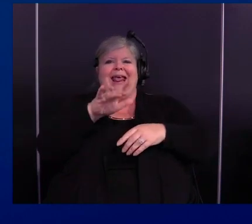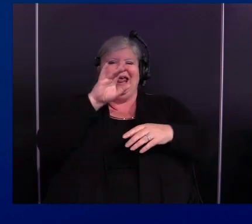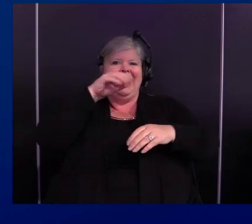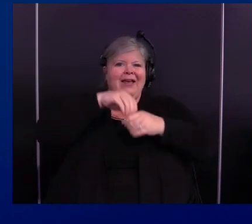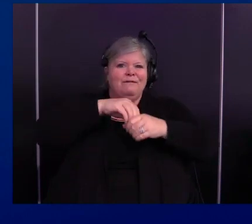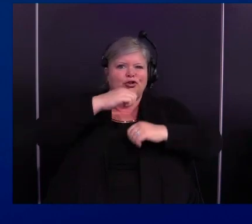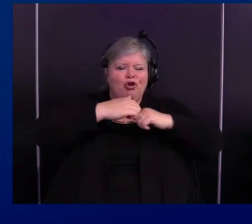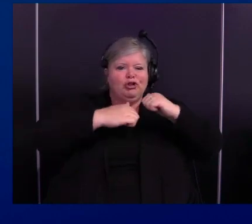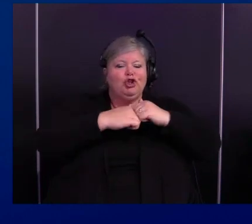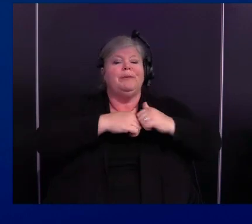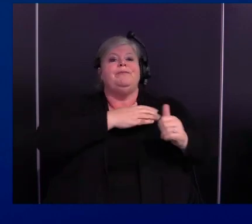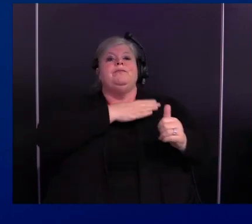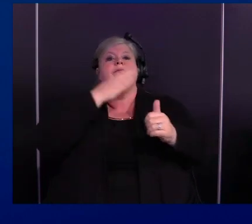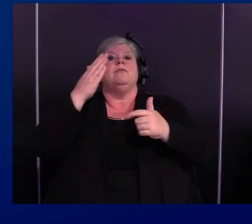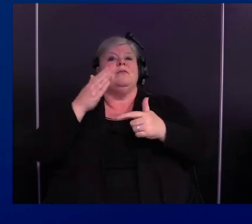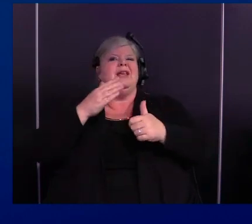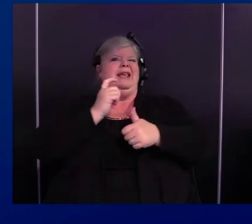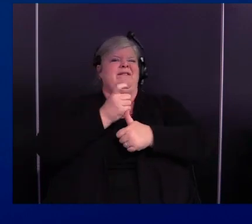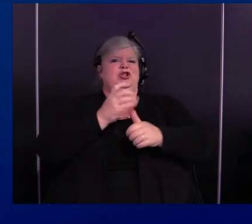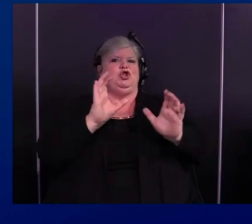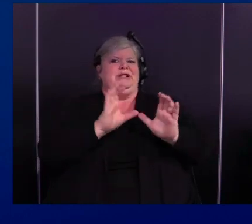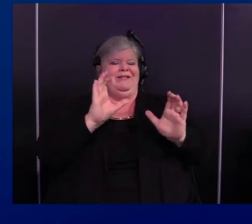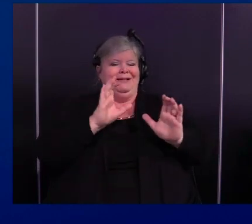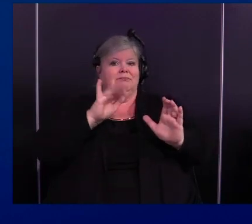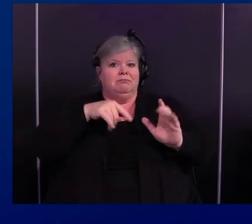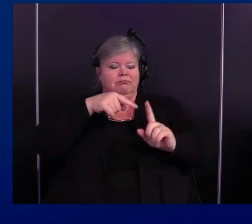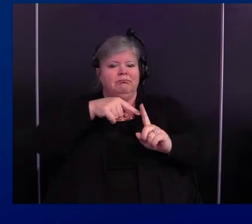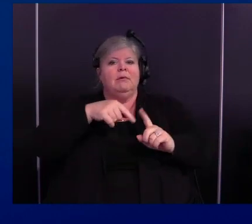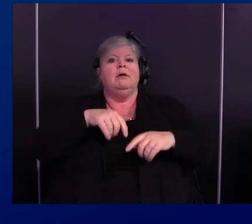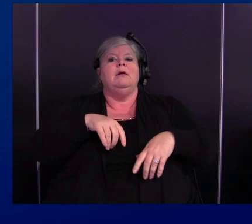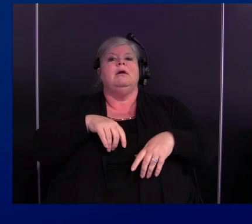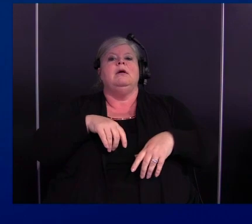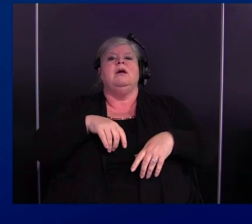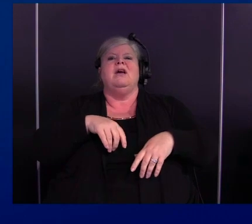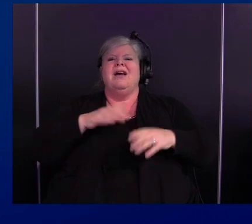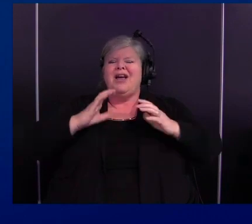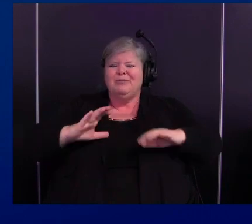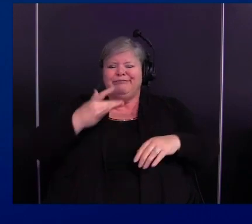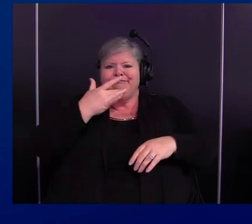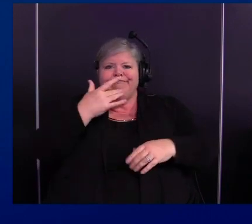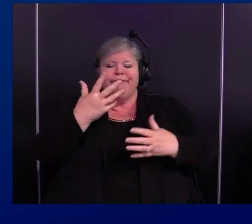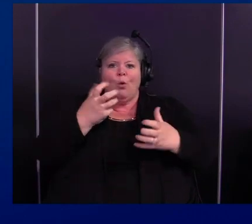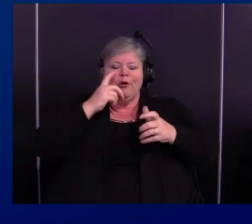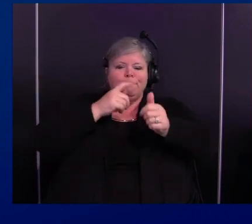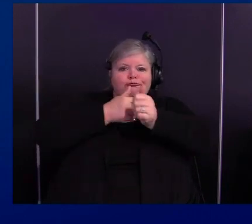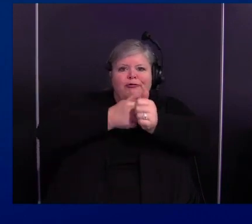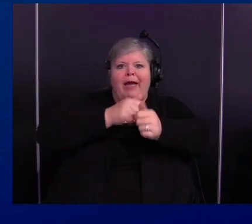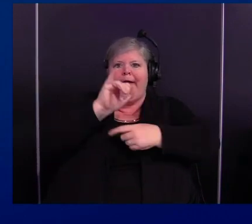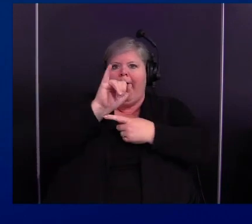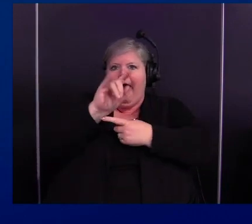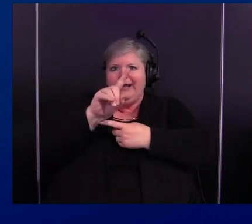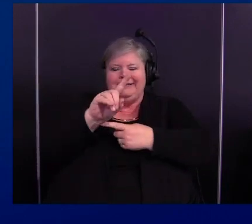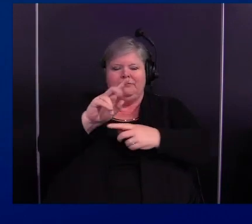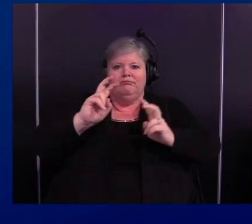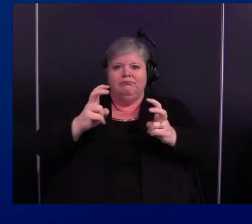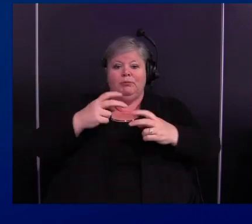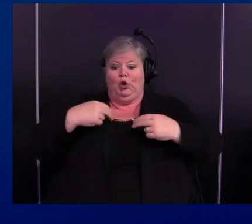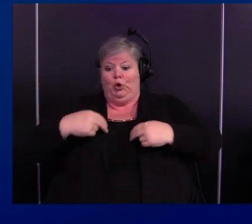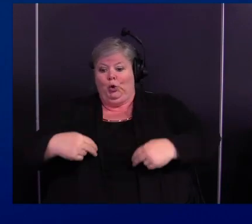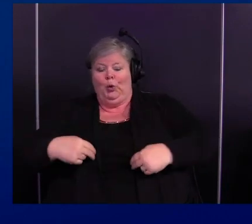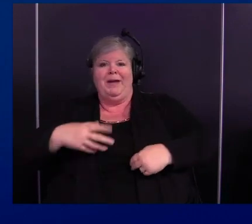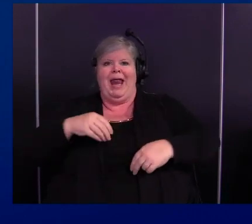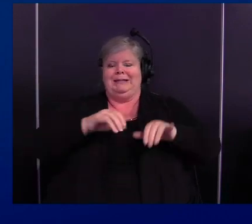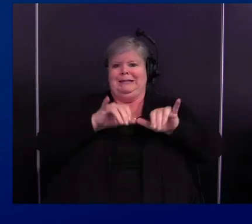certificates. One of the things that customers like to do is keep track of identities, both human and system identities, in a